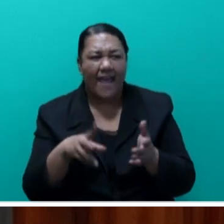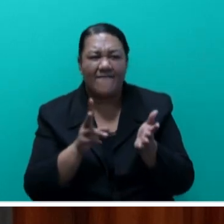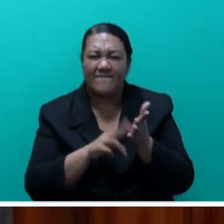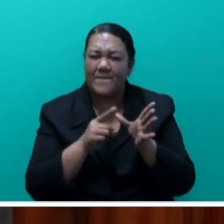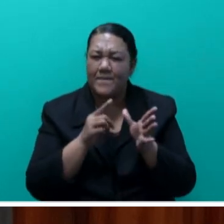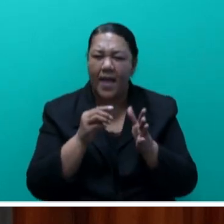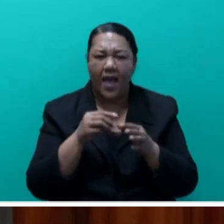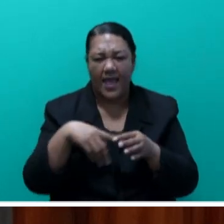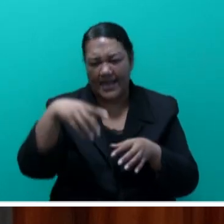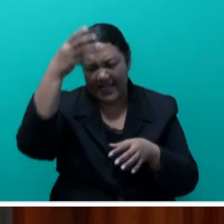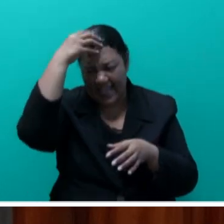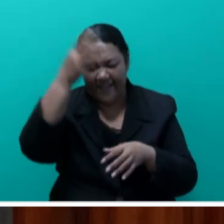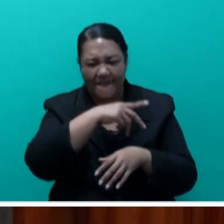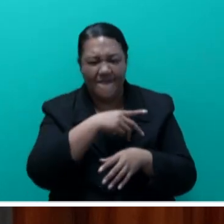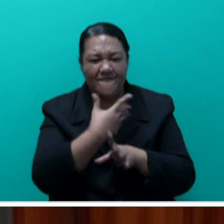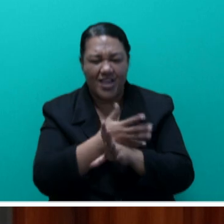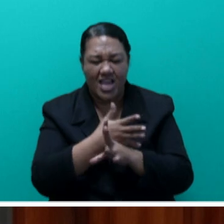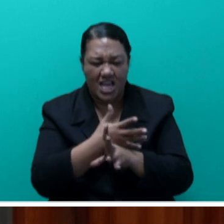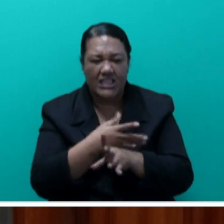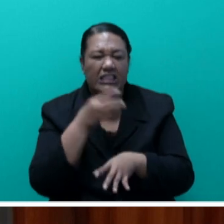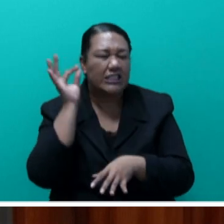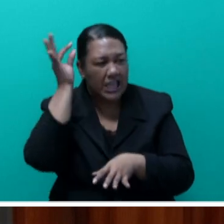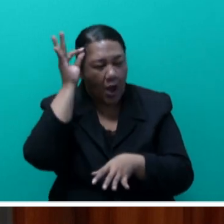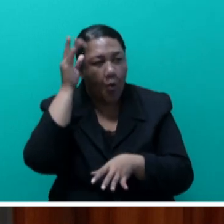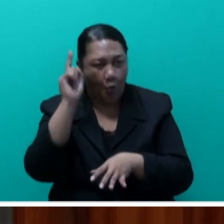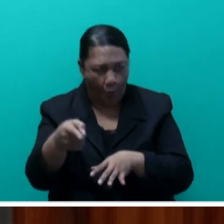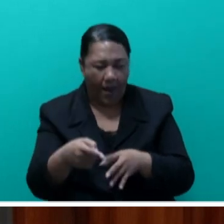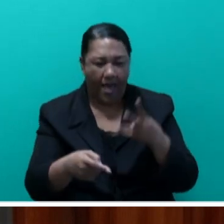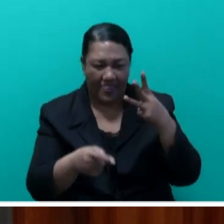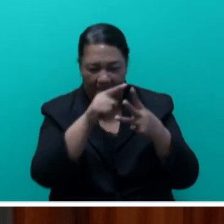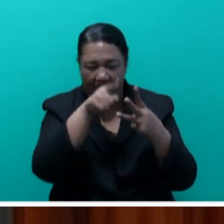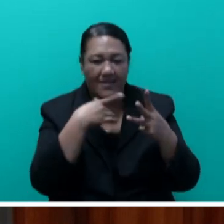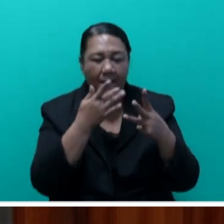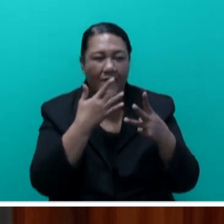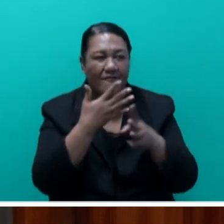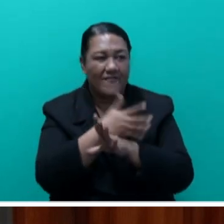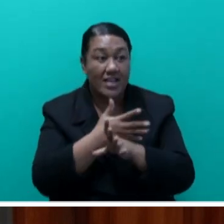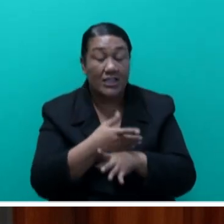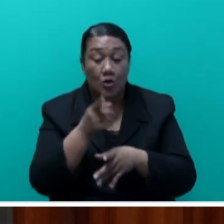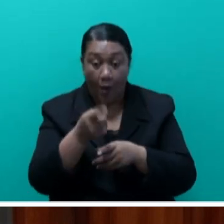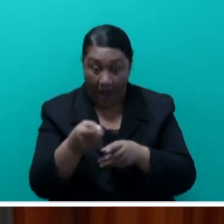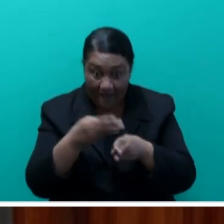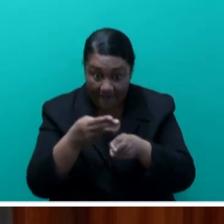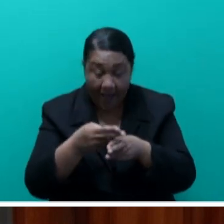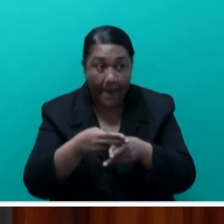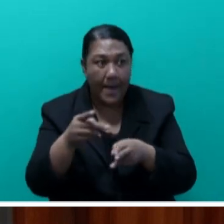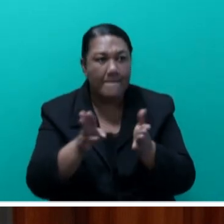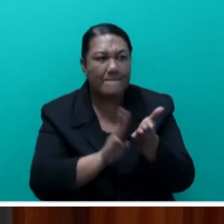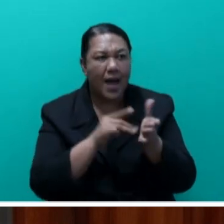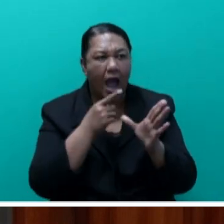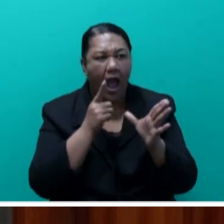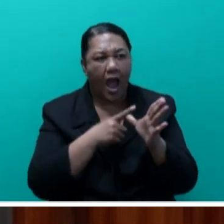kingfish. Honourable Speaker, the Fish Cage Culture Research Project, previously known as the Makongai